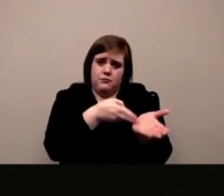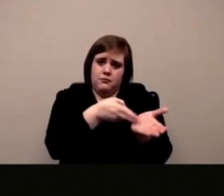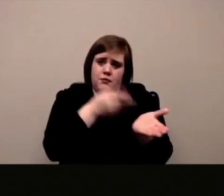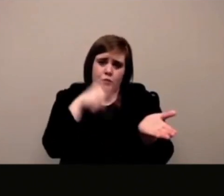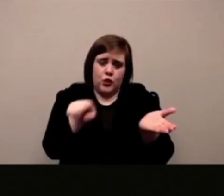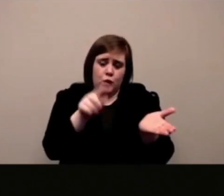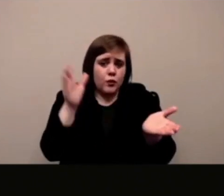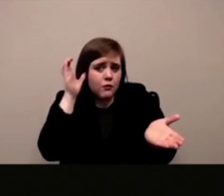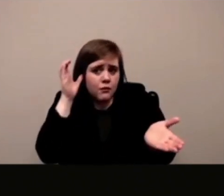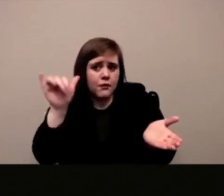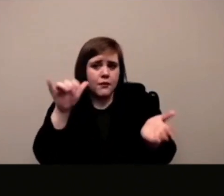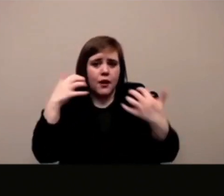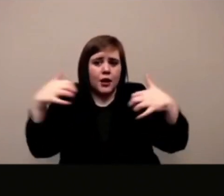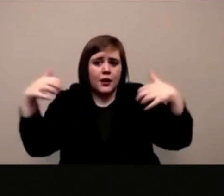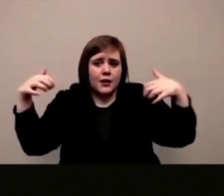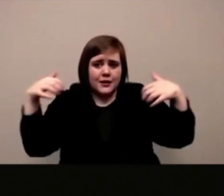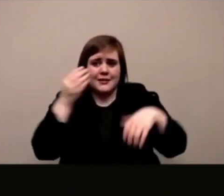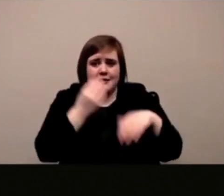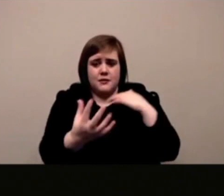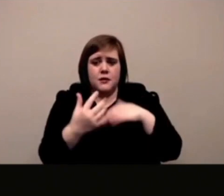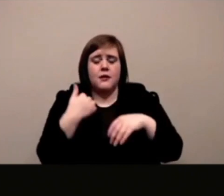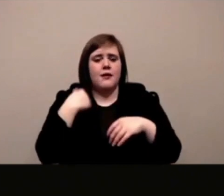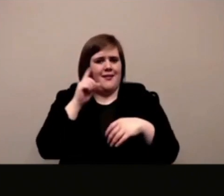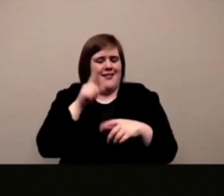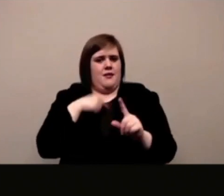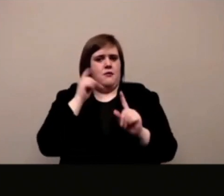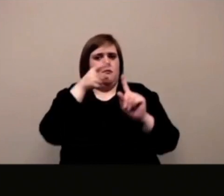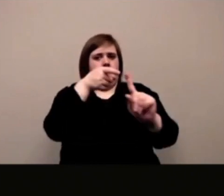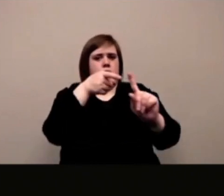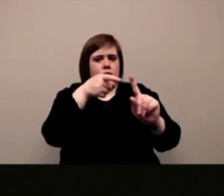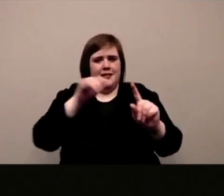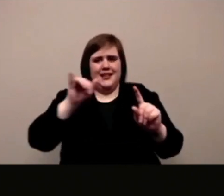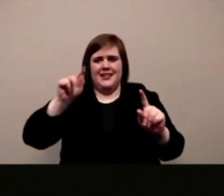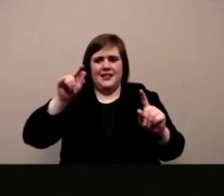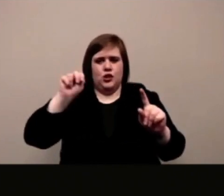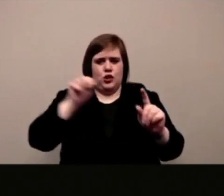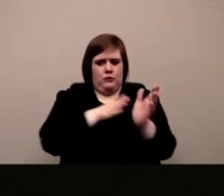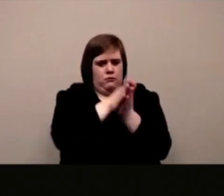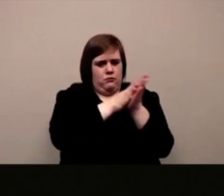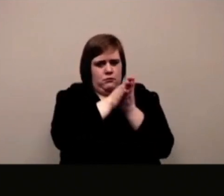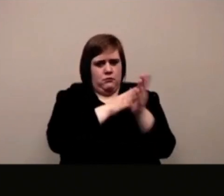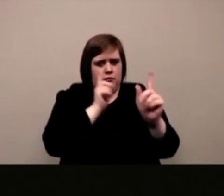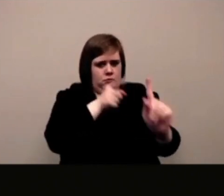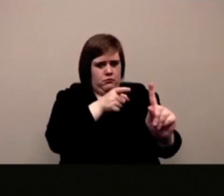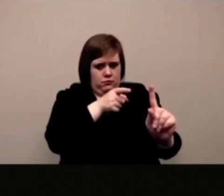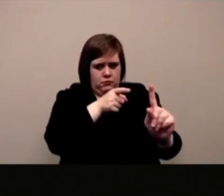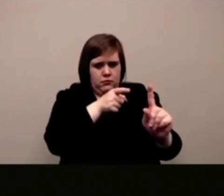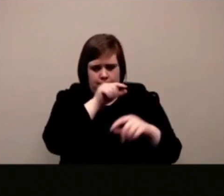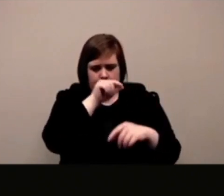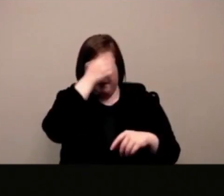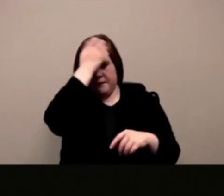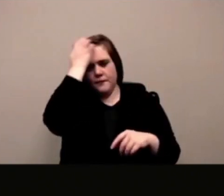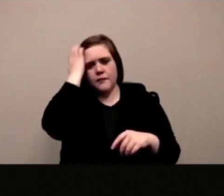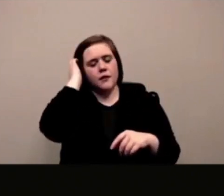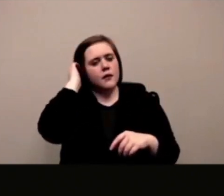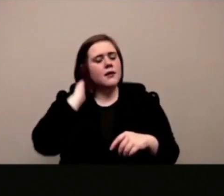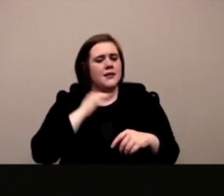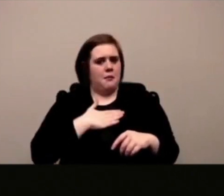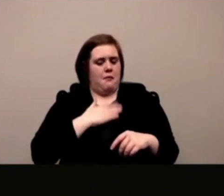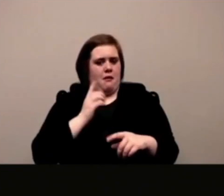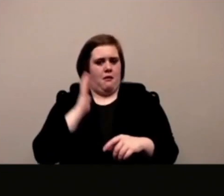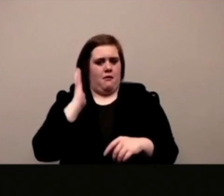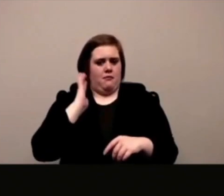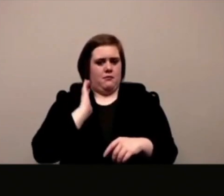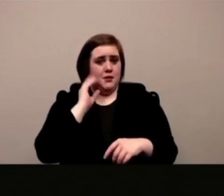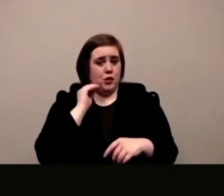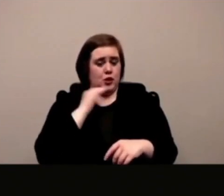listening audience. I think intention, one of the biggest hurdles I find, and definitely speaking to my, some of the situations I've experienced